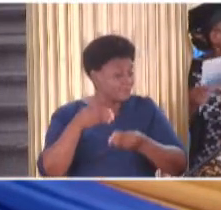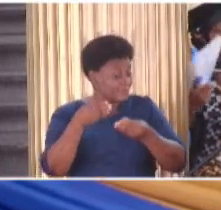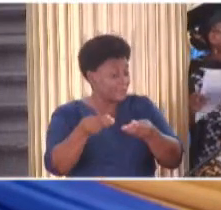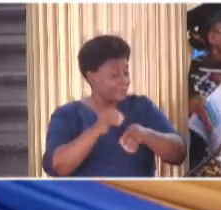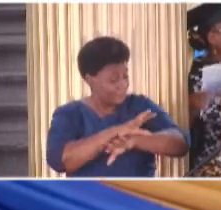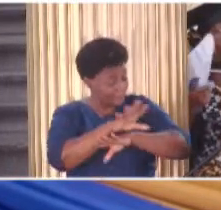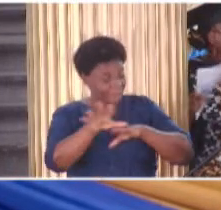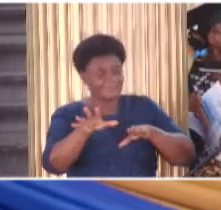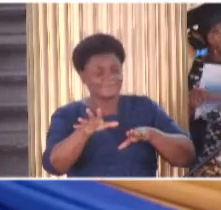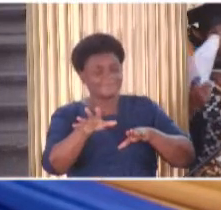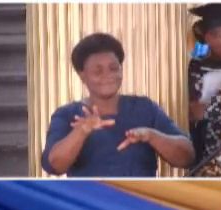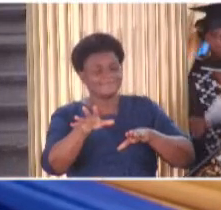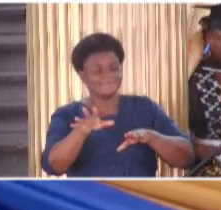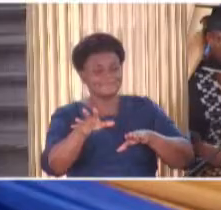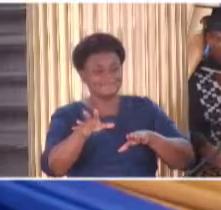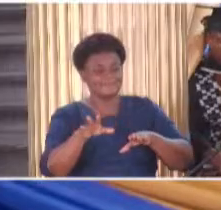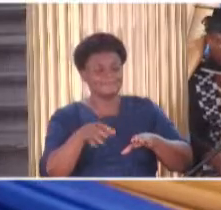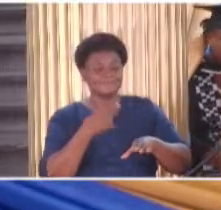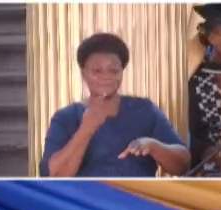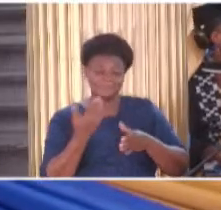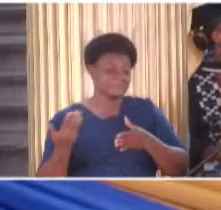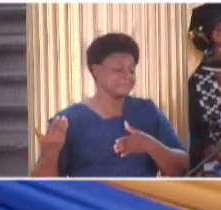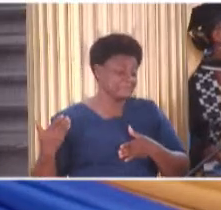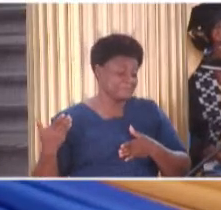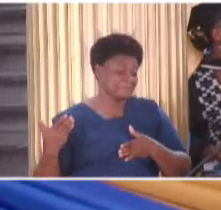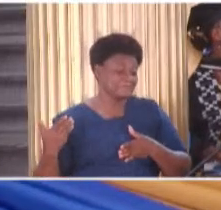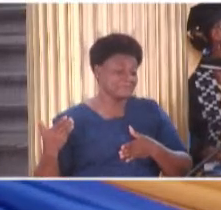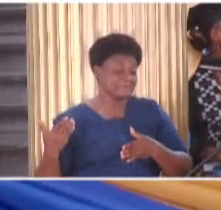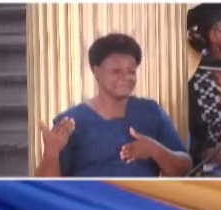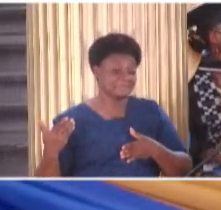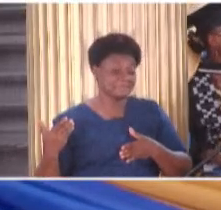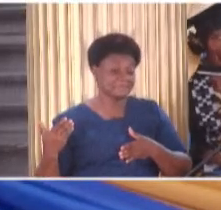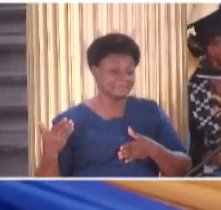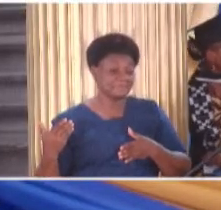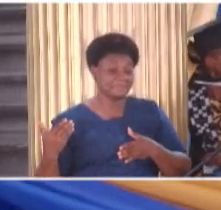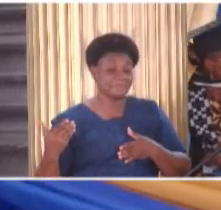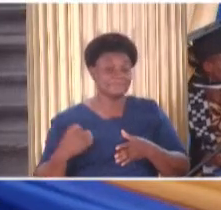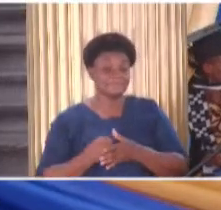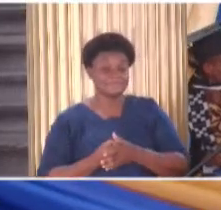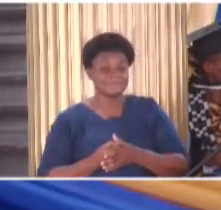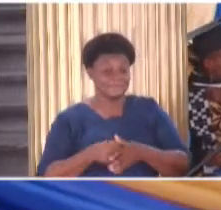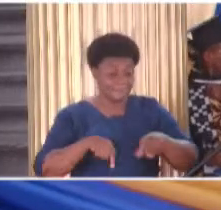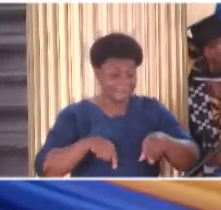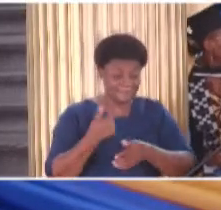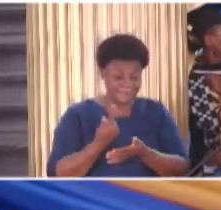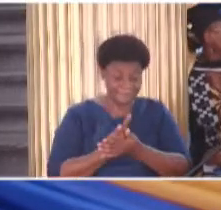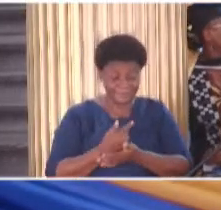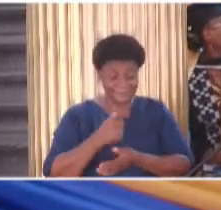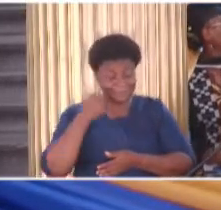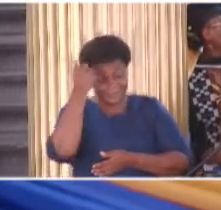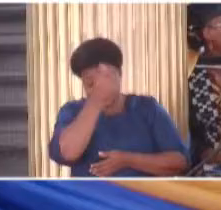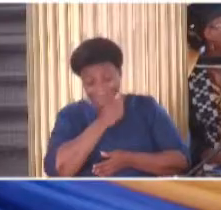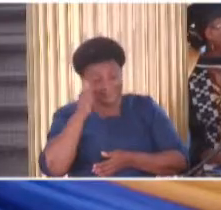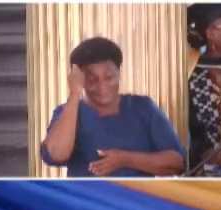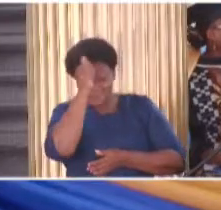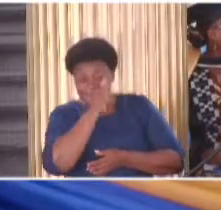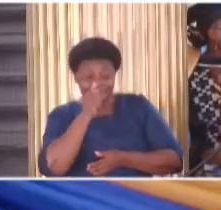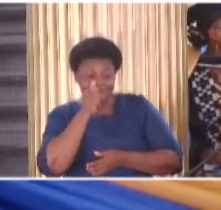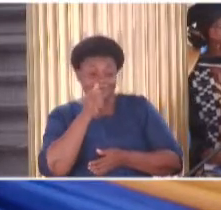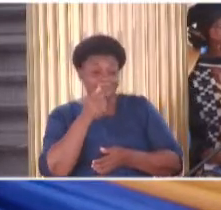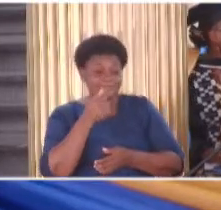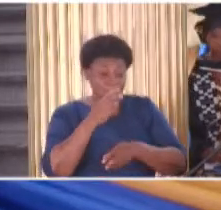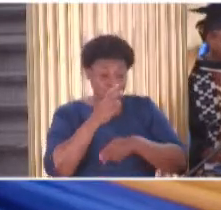impact. I've said this before. Ghana, Africa, and the world